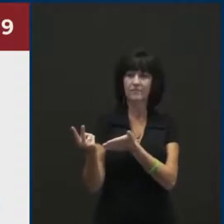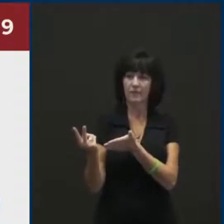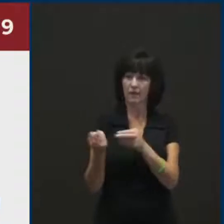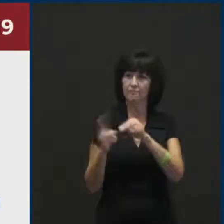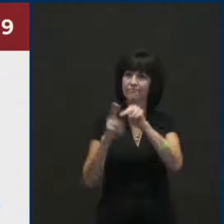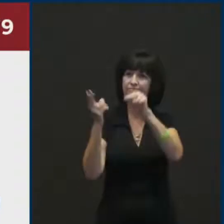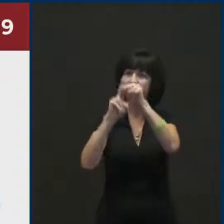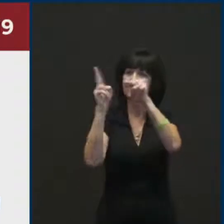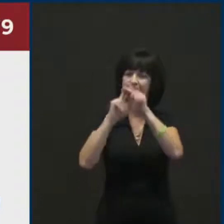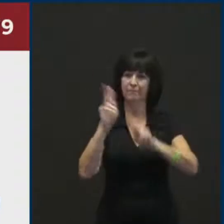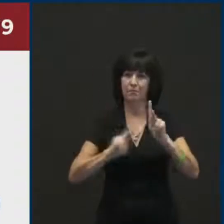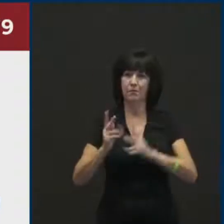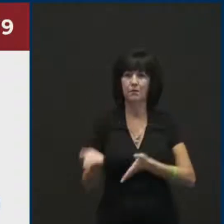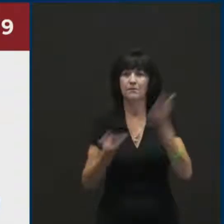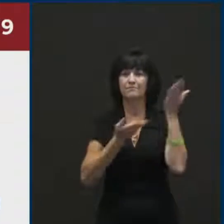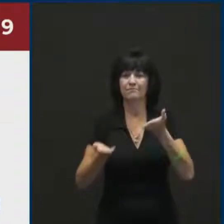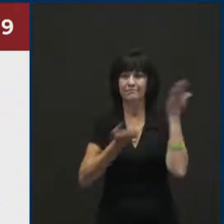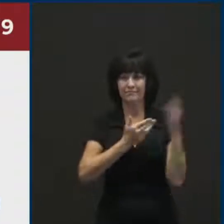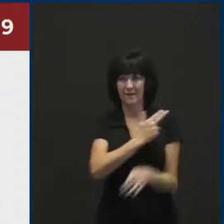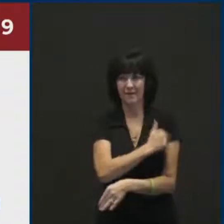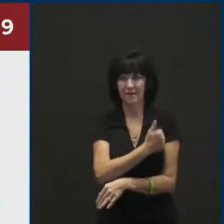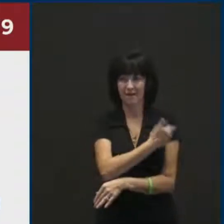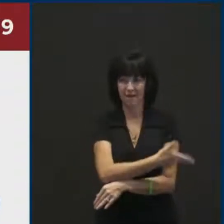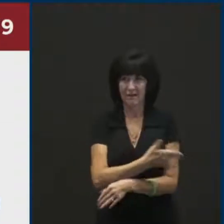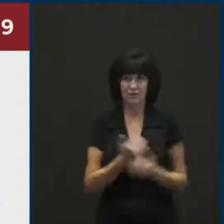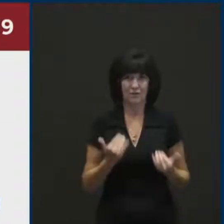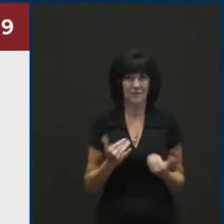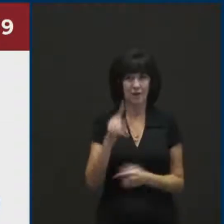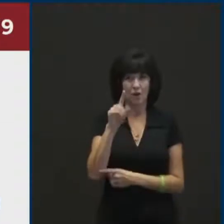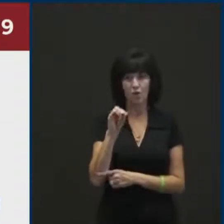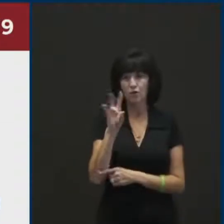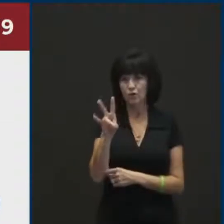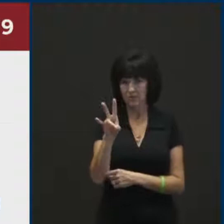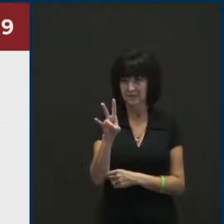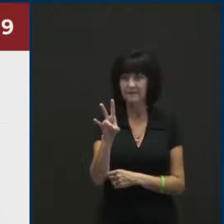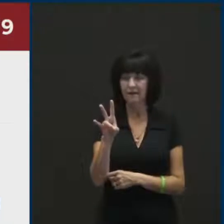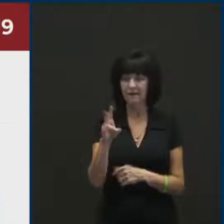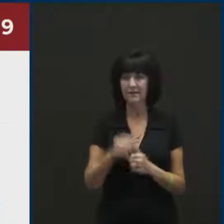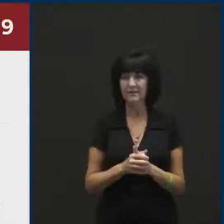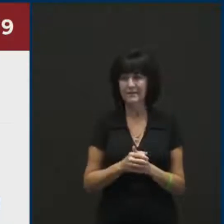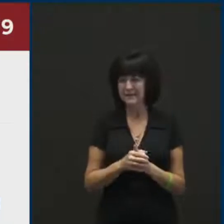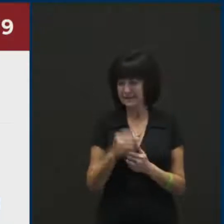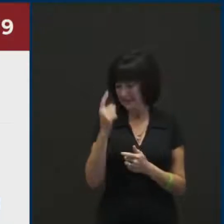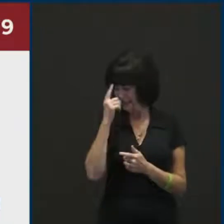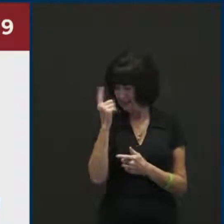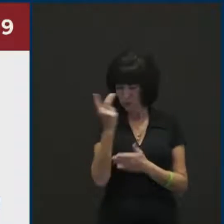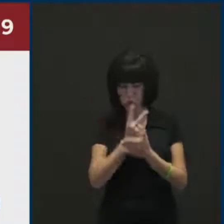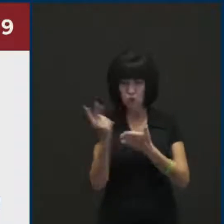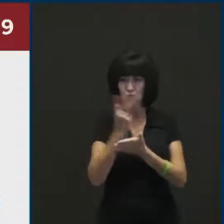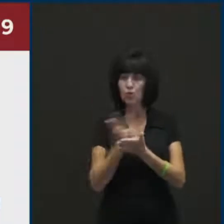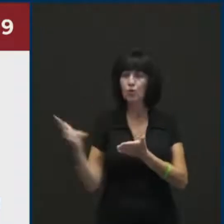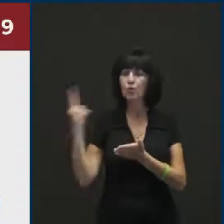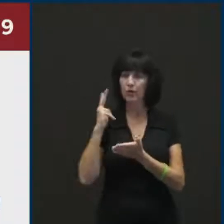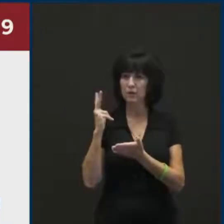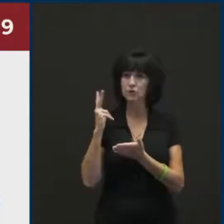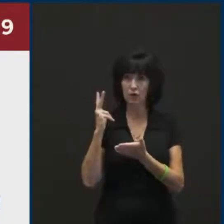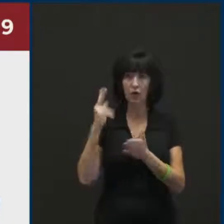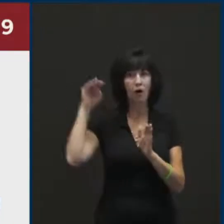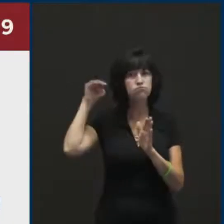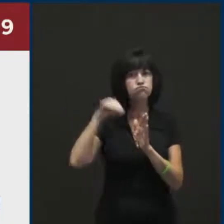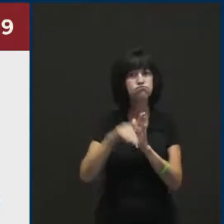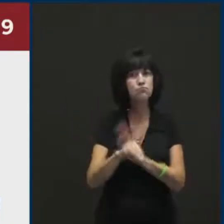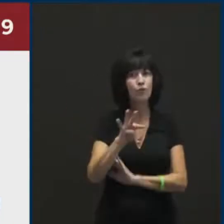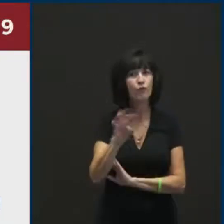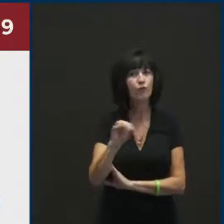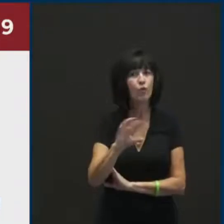at 107. Several weeks ago, we had hit a low point of about 40 or so.